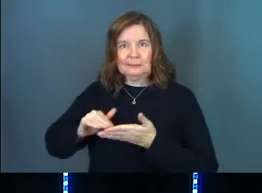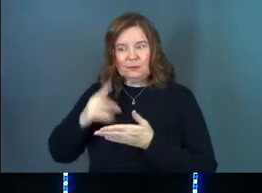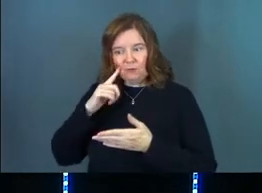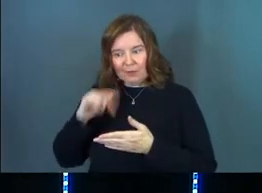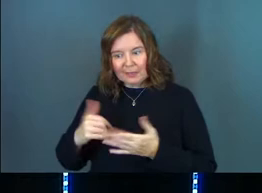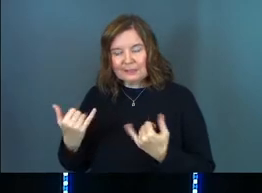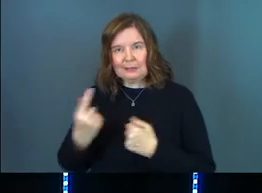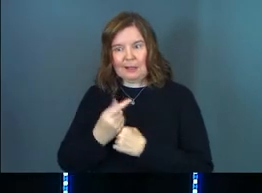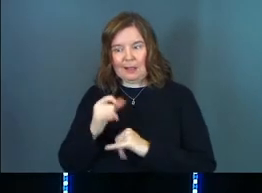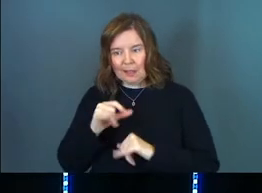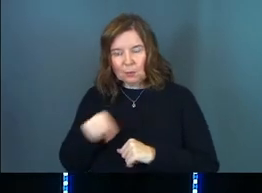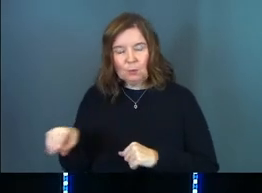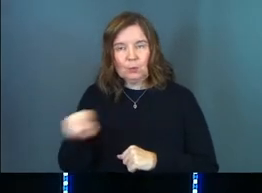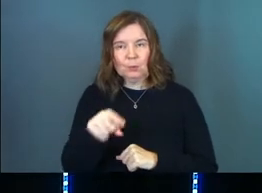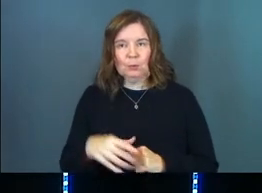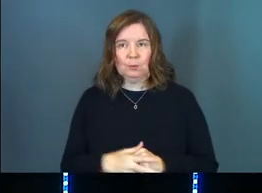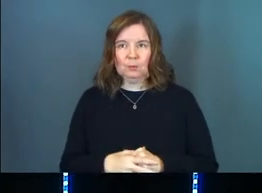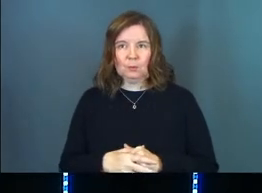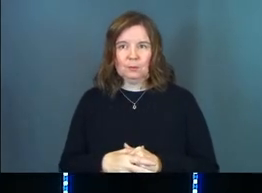today.